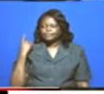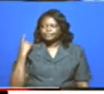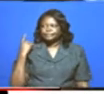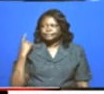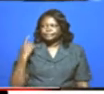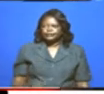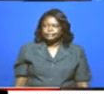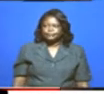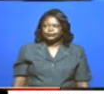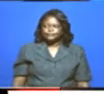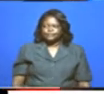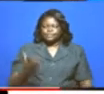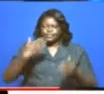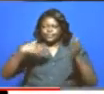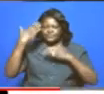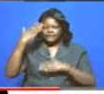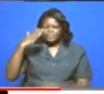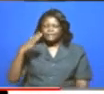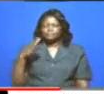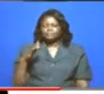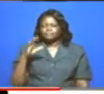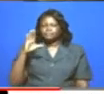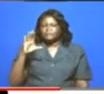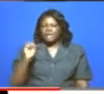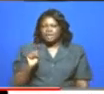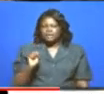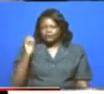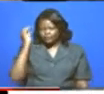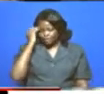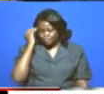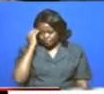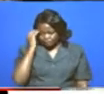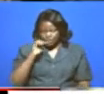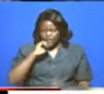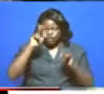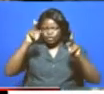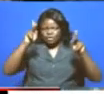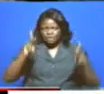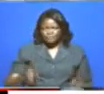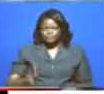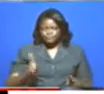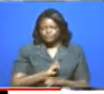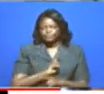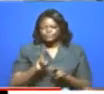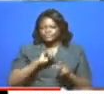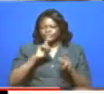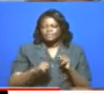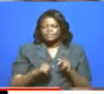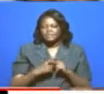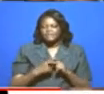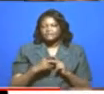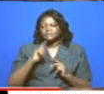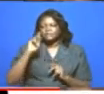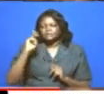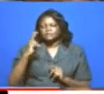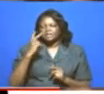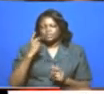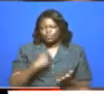Professor George Magoha was in Kisumu to inspect the ongoing KCSE exams that have now entered the second week.